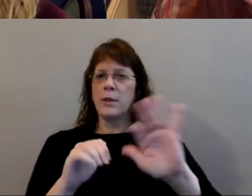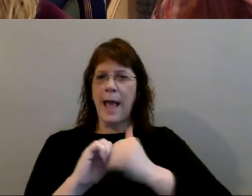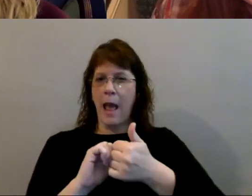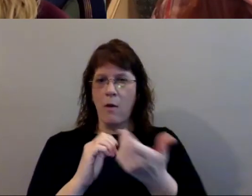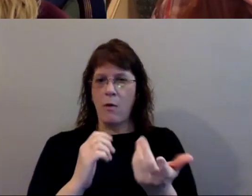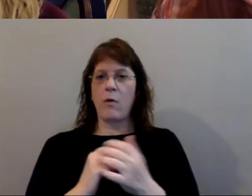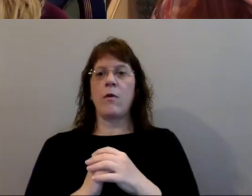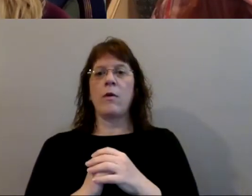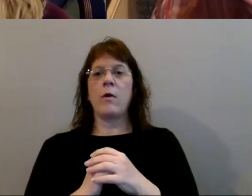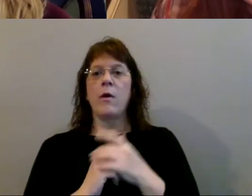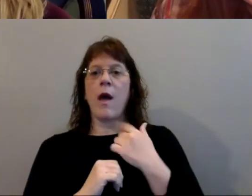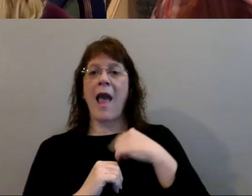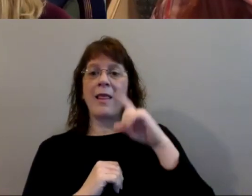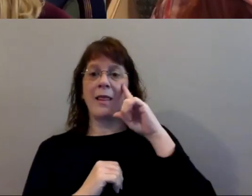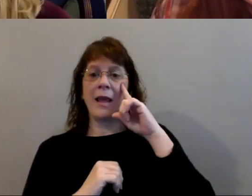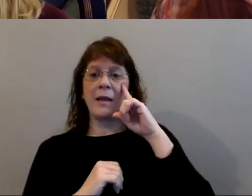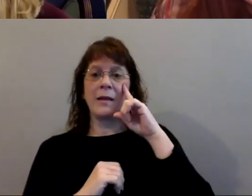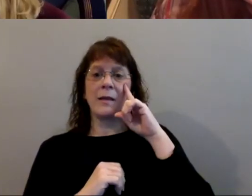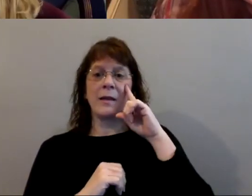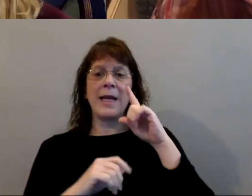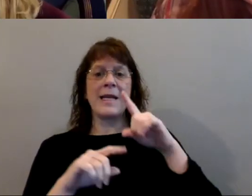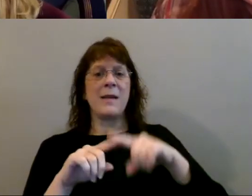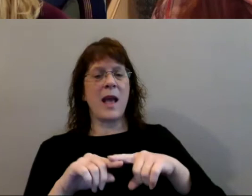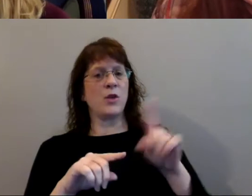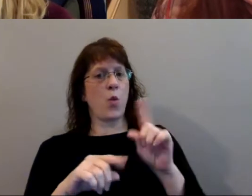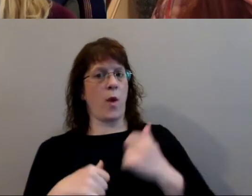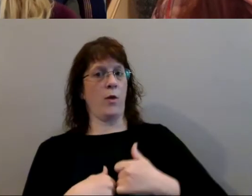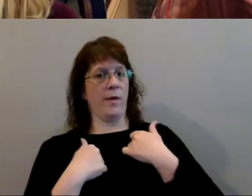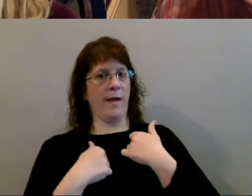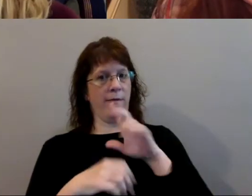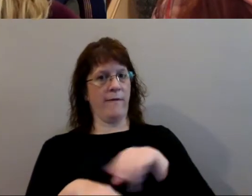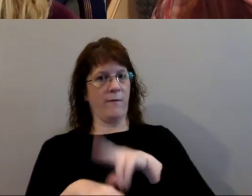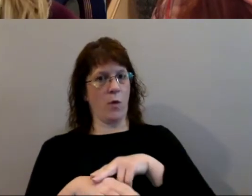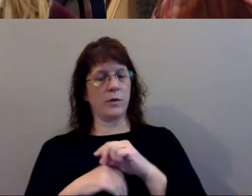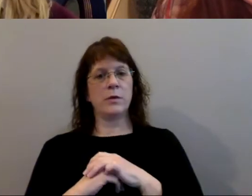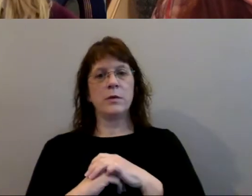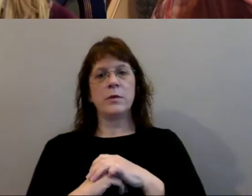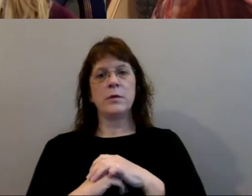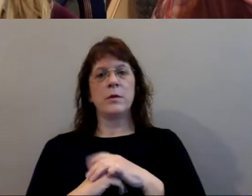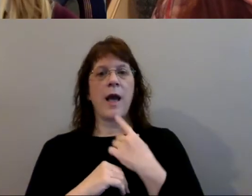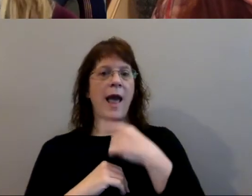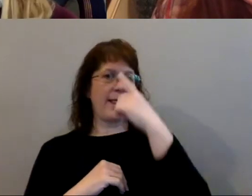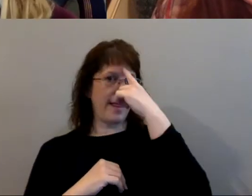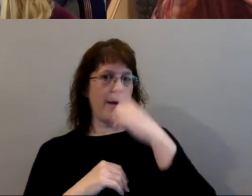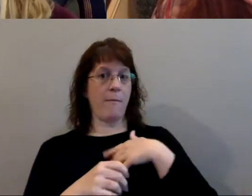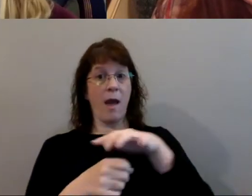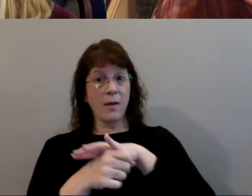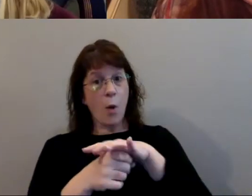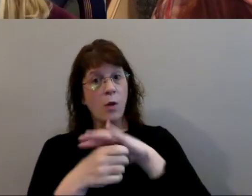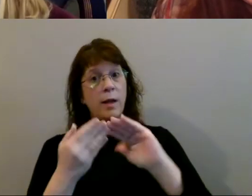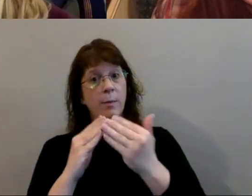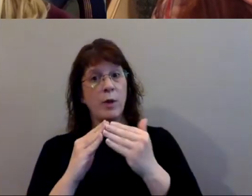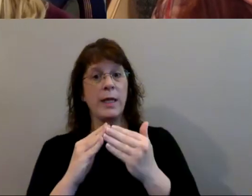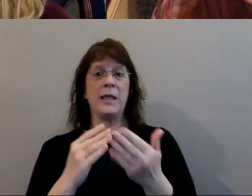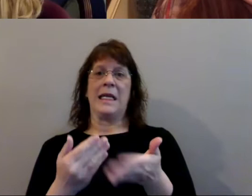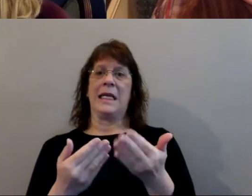I mean, I think it depends partially on where you live, of course. I think in my local community, it's very easy for people